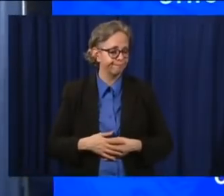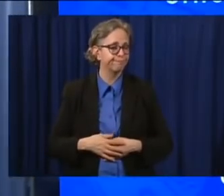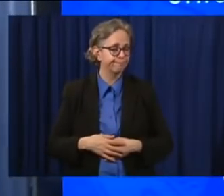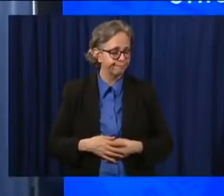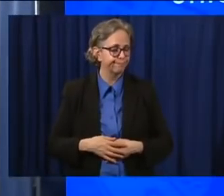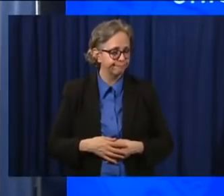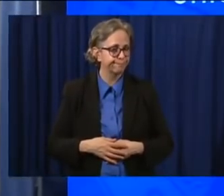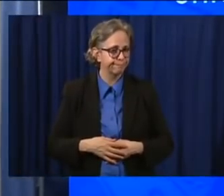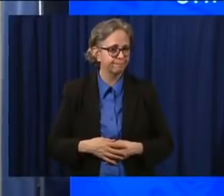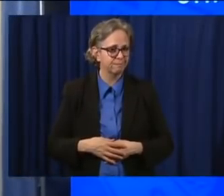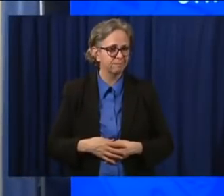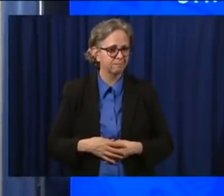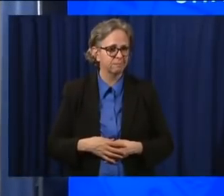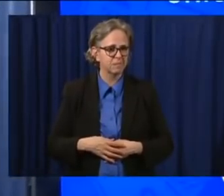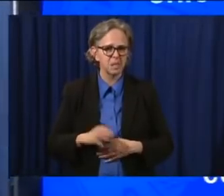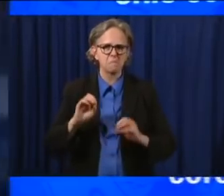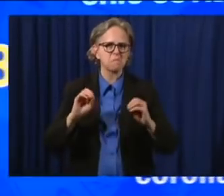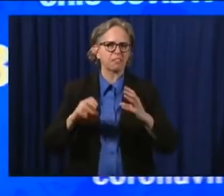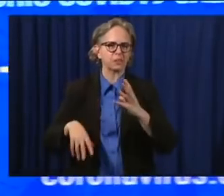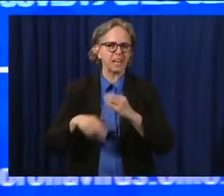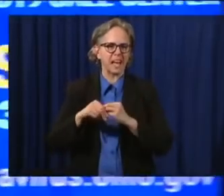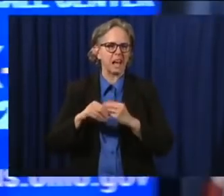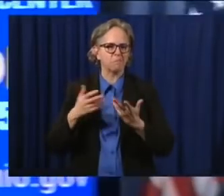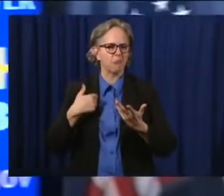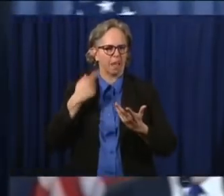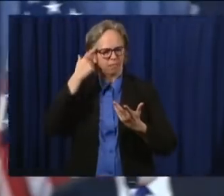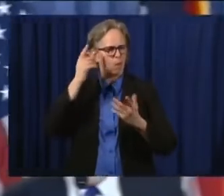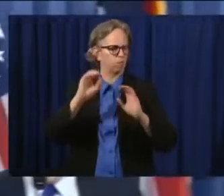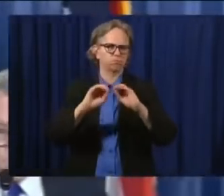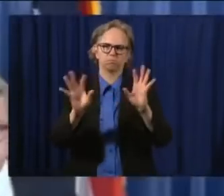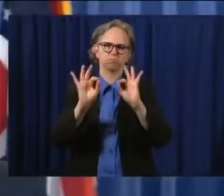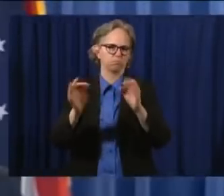Anything? No, I thought you covered it. Thank you. Okay.